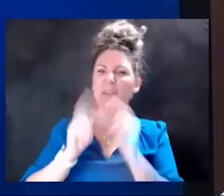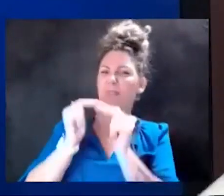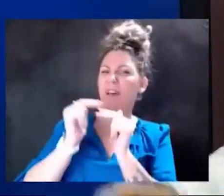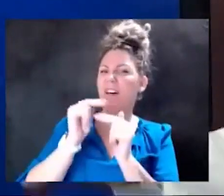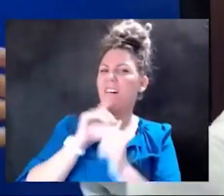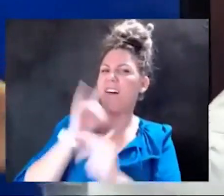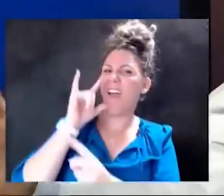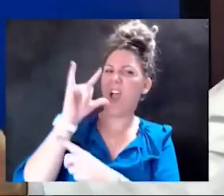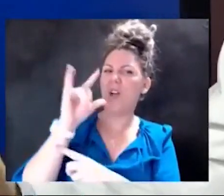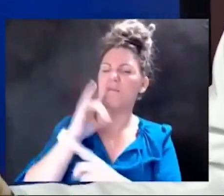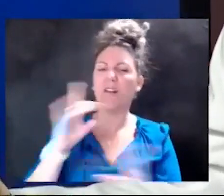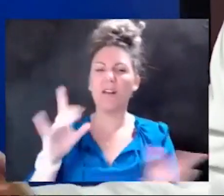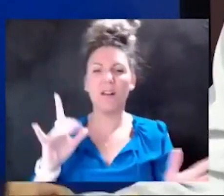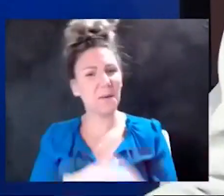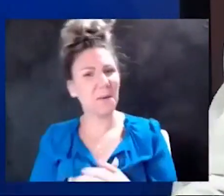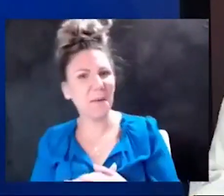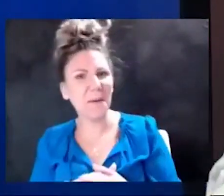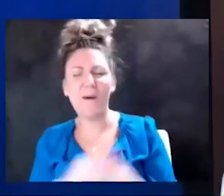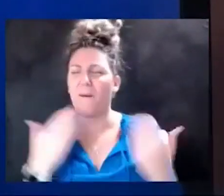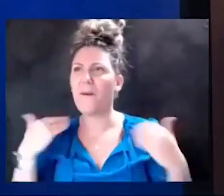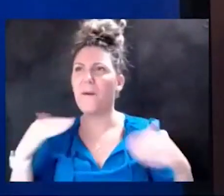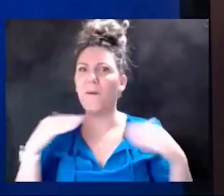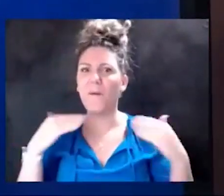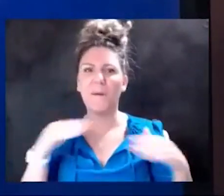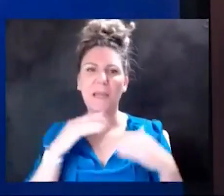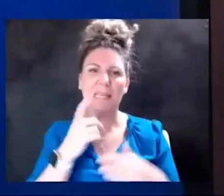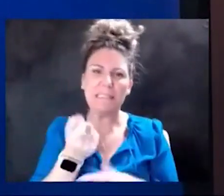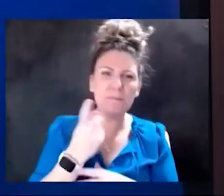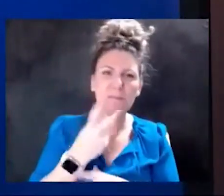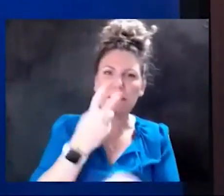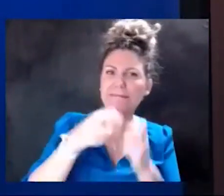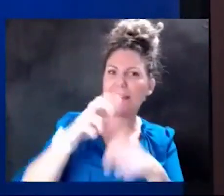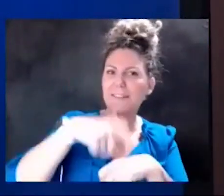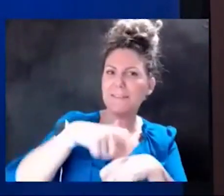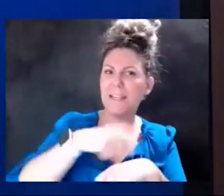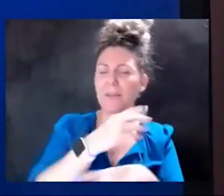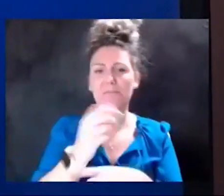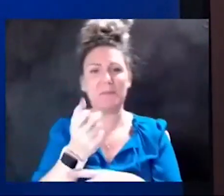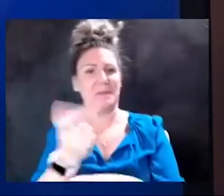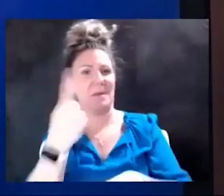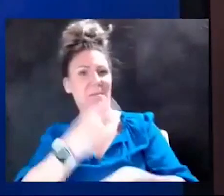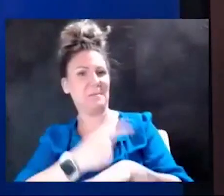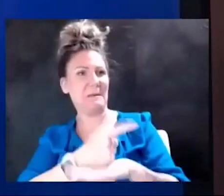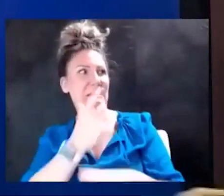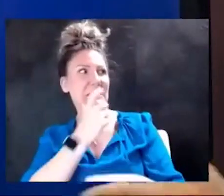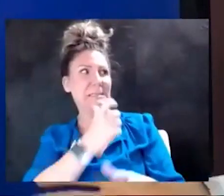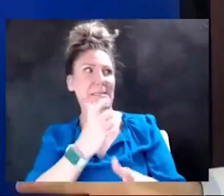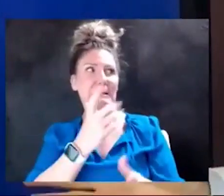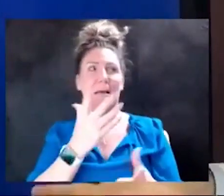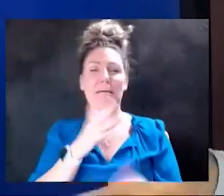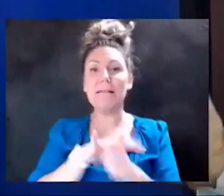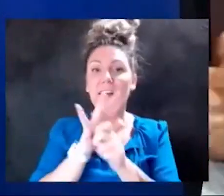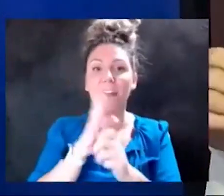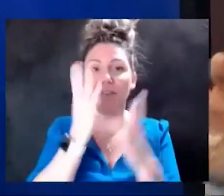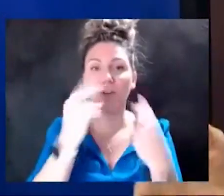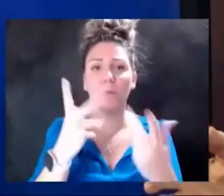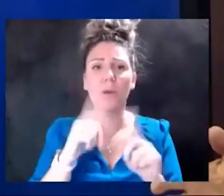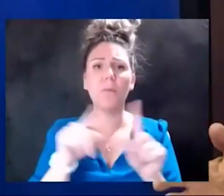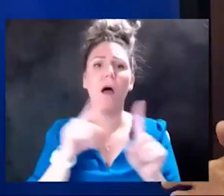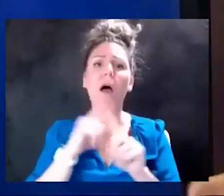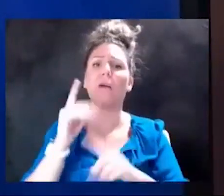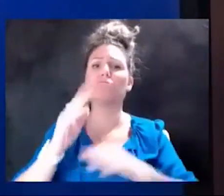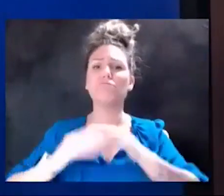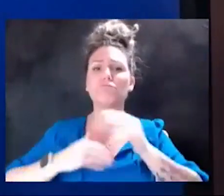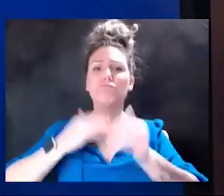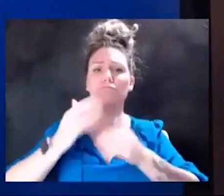off the ground. Some days it had a little bit of hard time, and some days it lacked a few parts. But over the episodes, we've learned a lot,